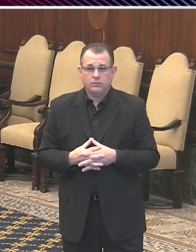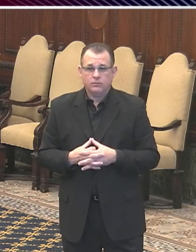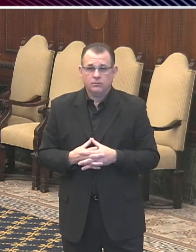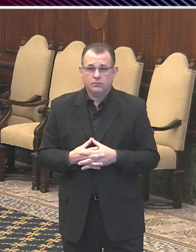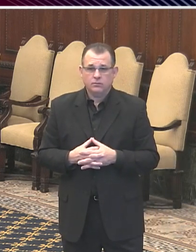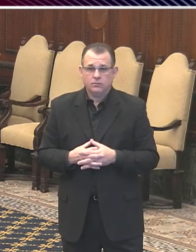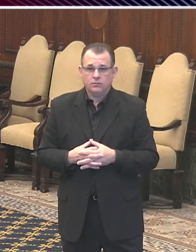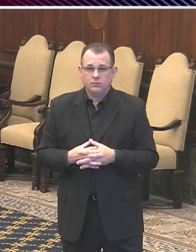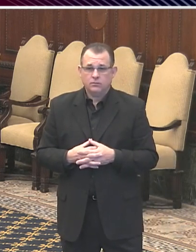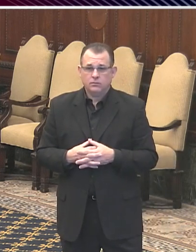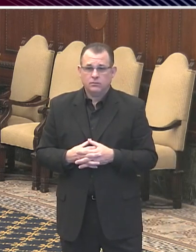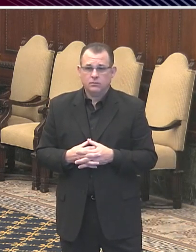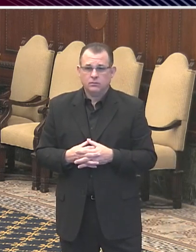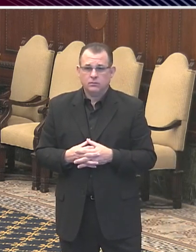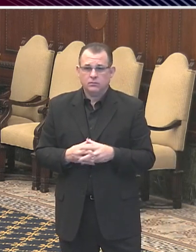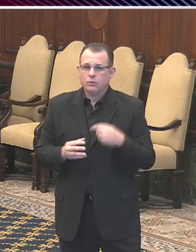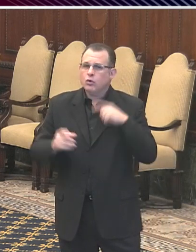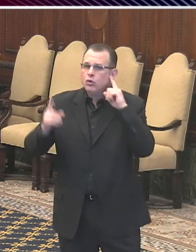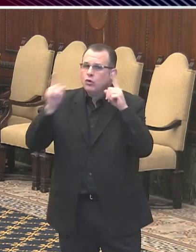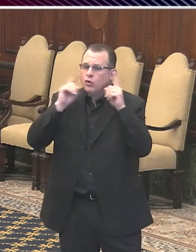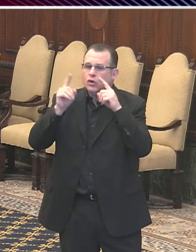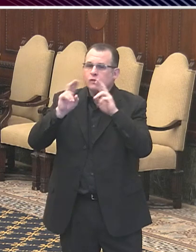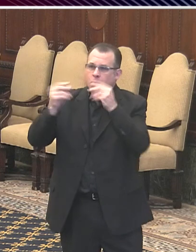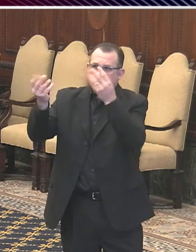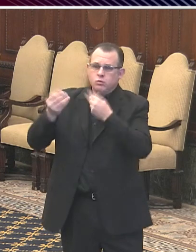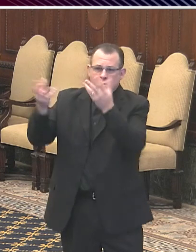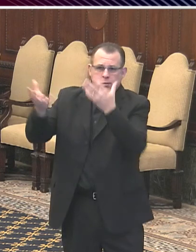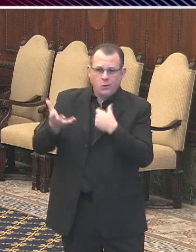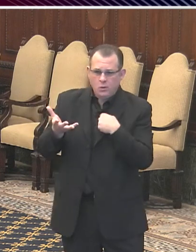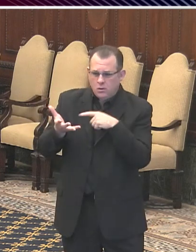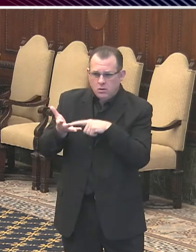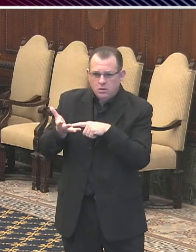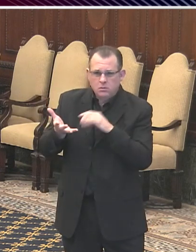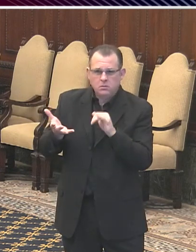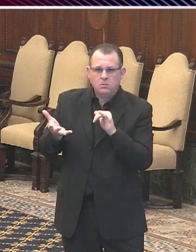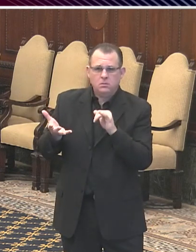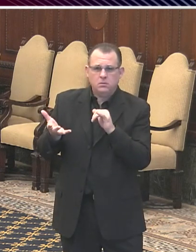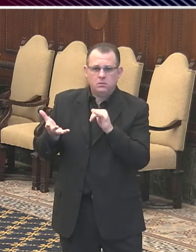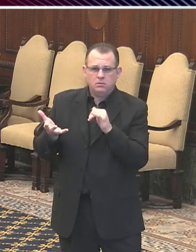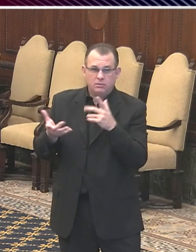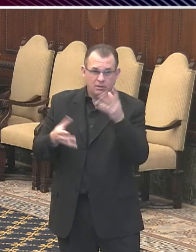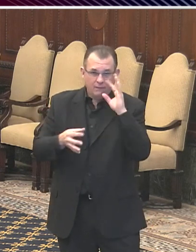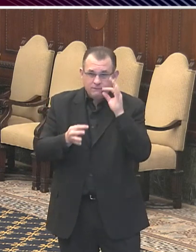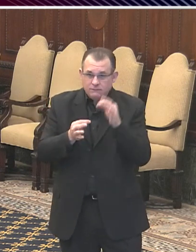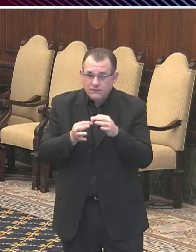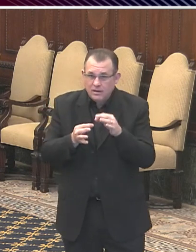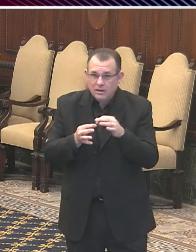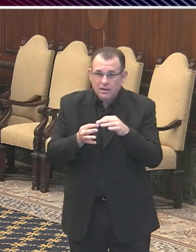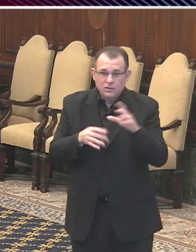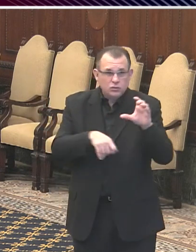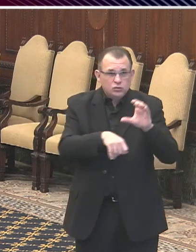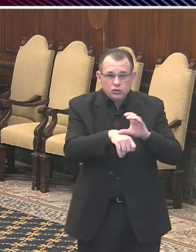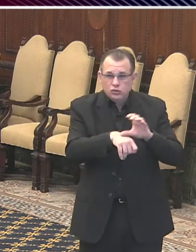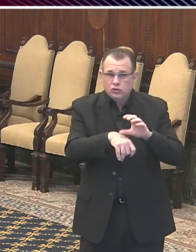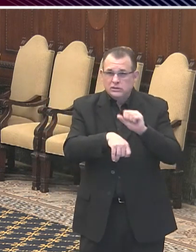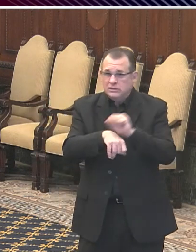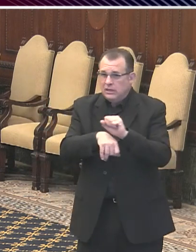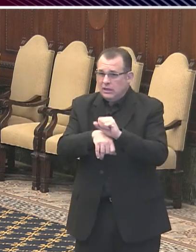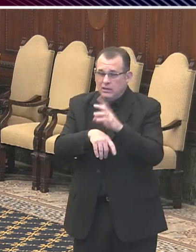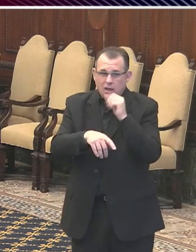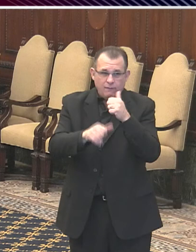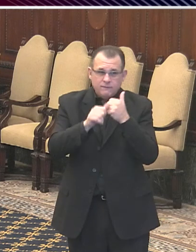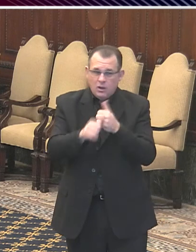We've heard reports of a number of faith institutions that have not followed